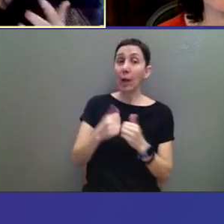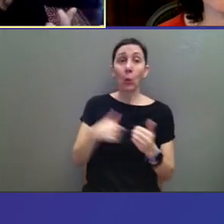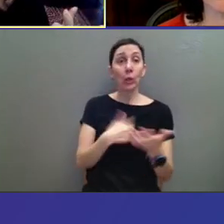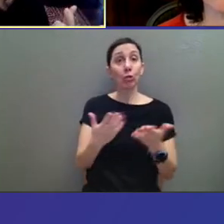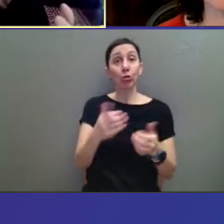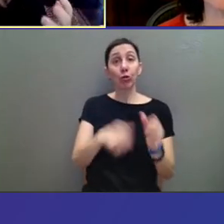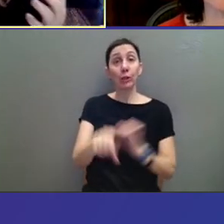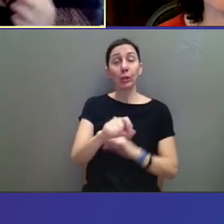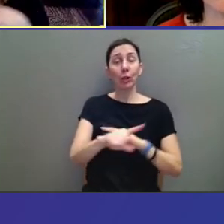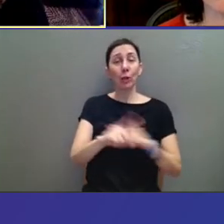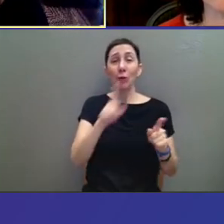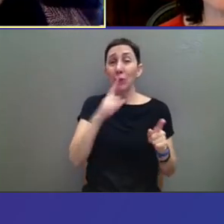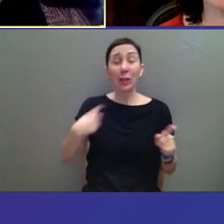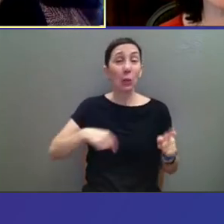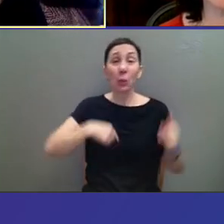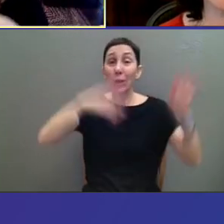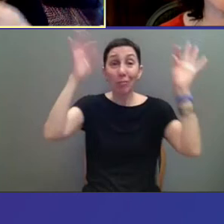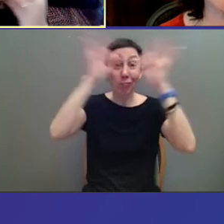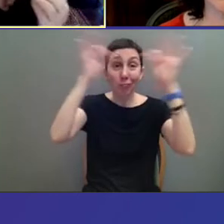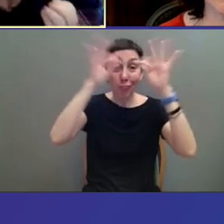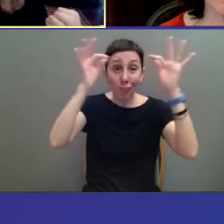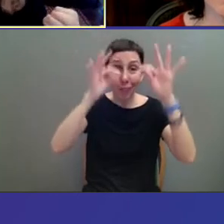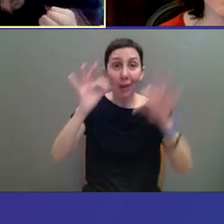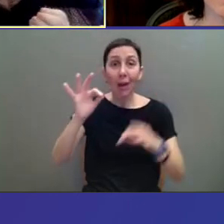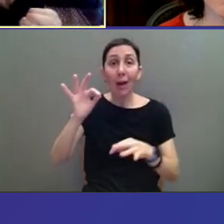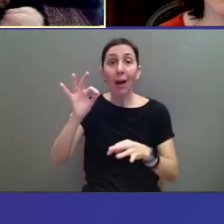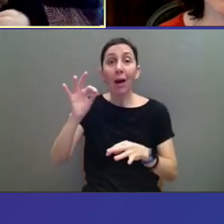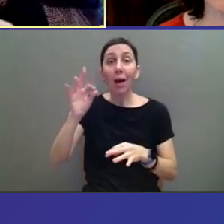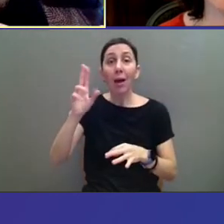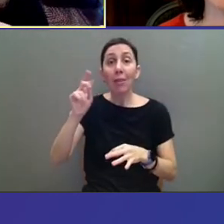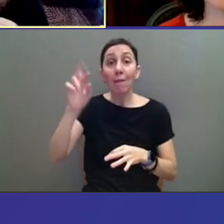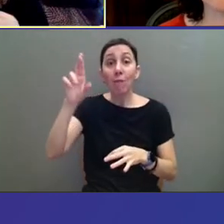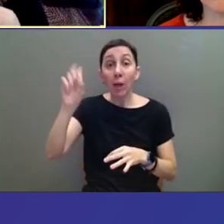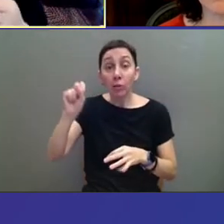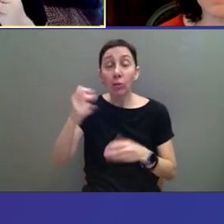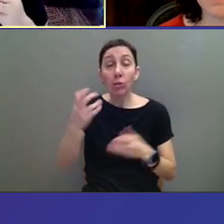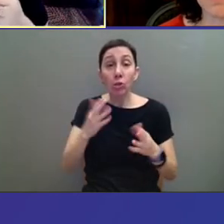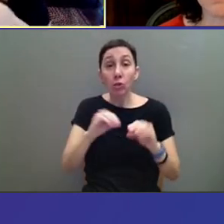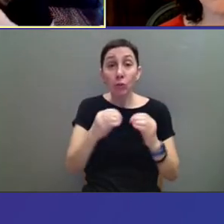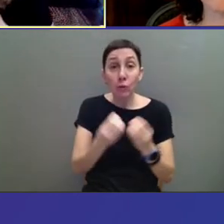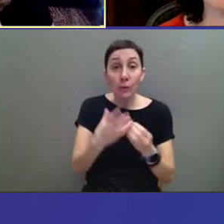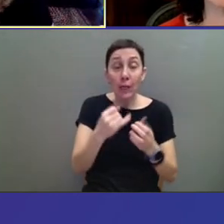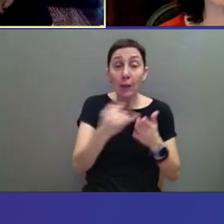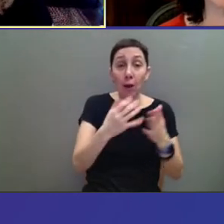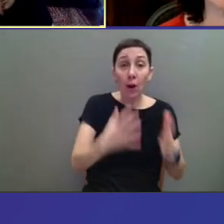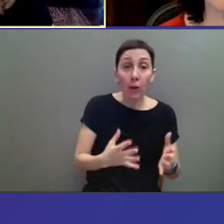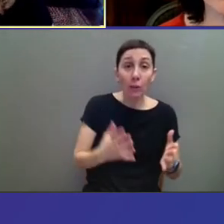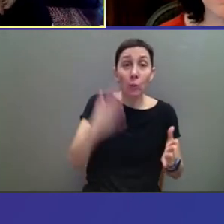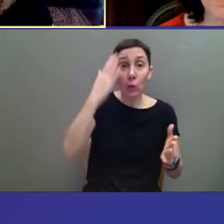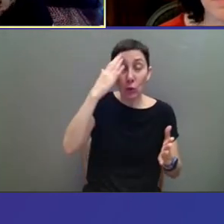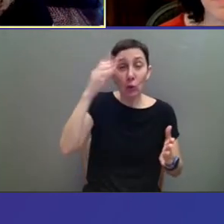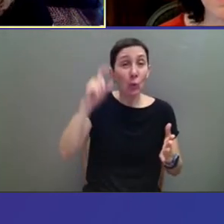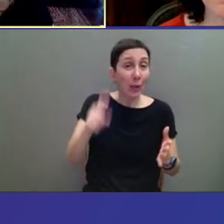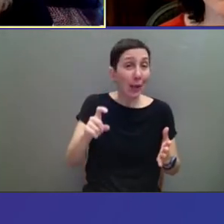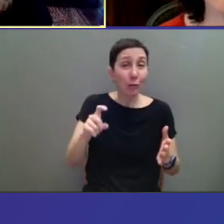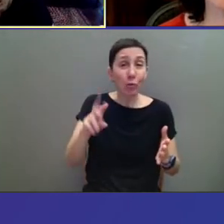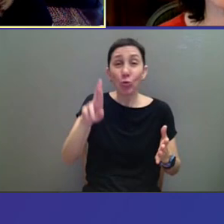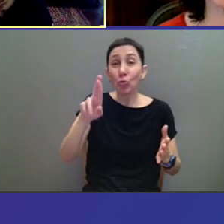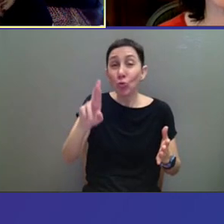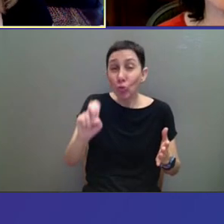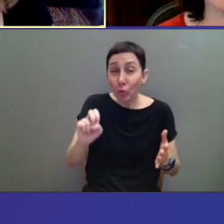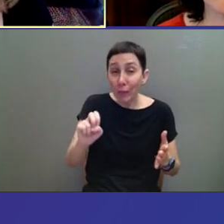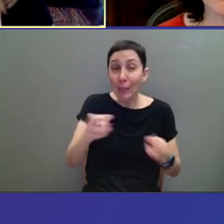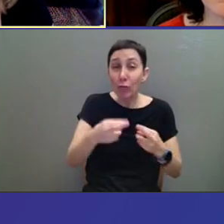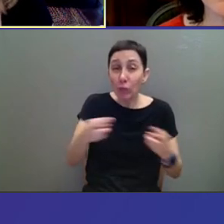But the truth was the funders, the service organizations, and the artists We knew we needed to be resourced. We knew we needed